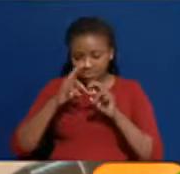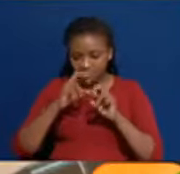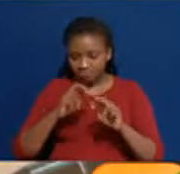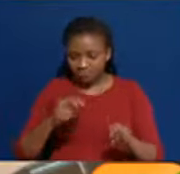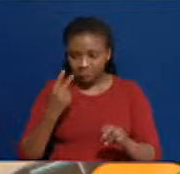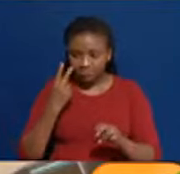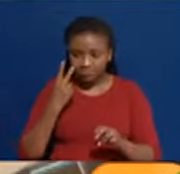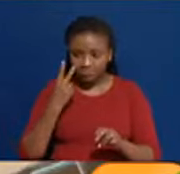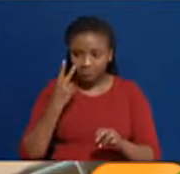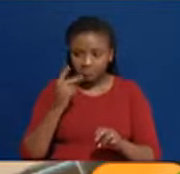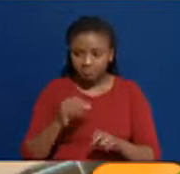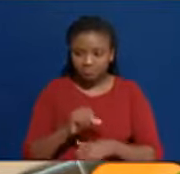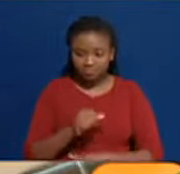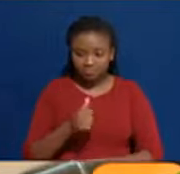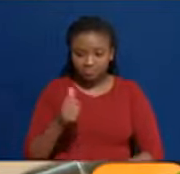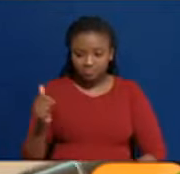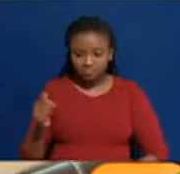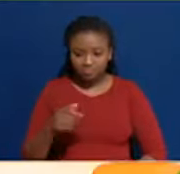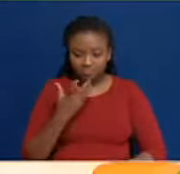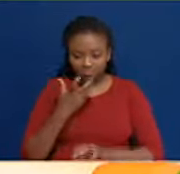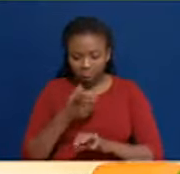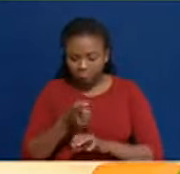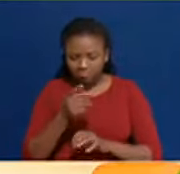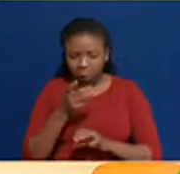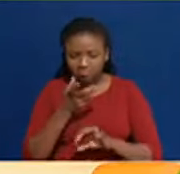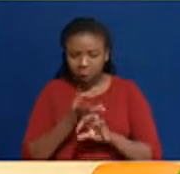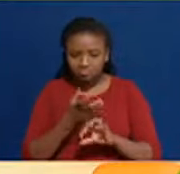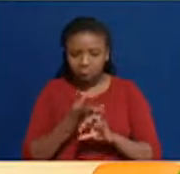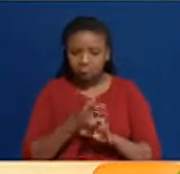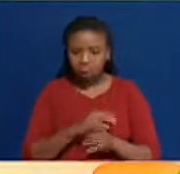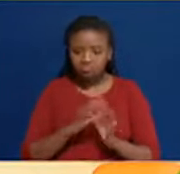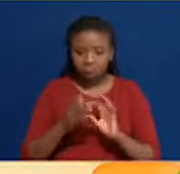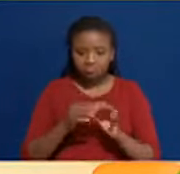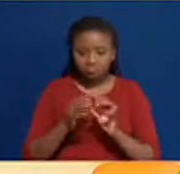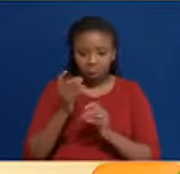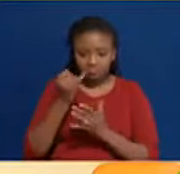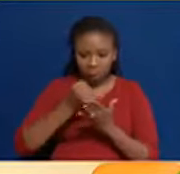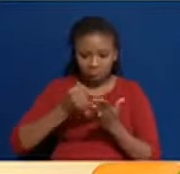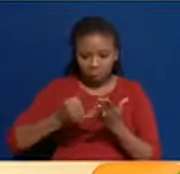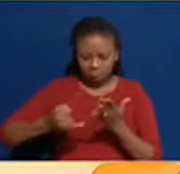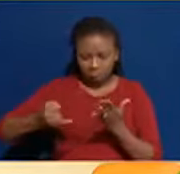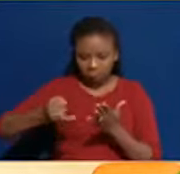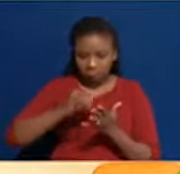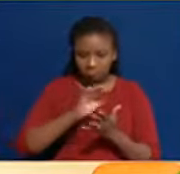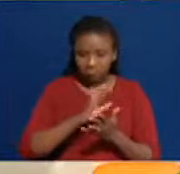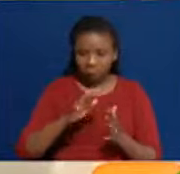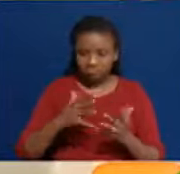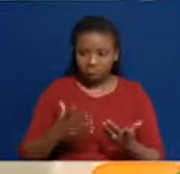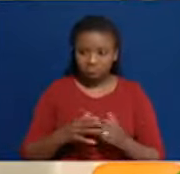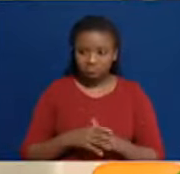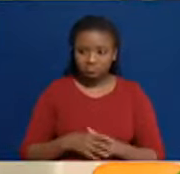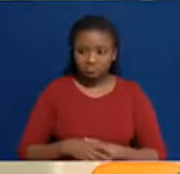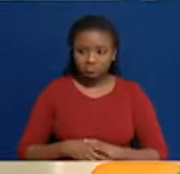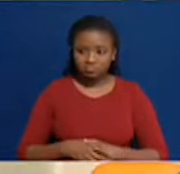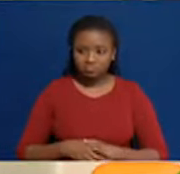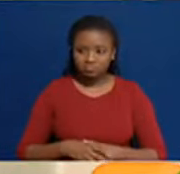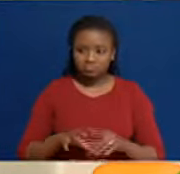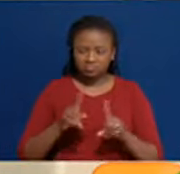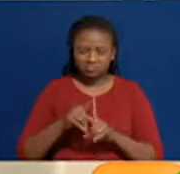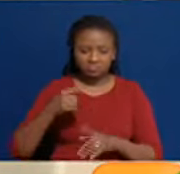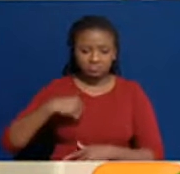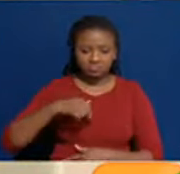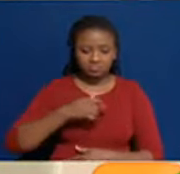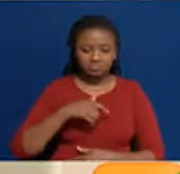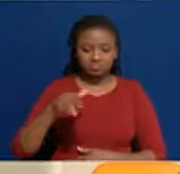the optical characteristic of the stone. I love to look at the chemical composition of the stone. Vile tuko kwa semi arid